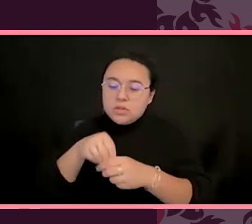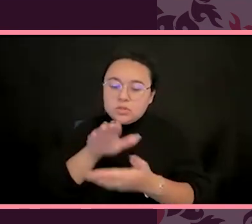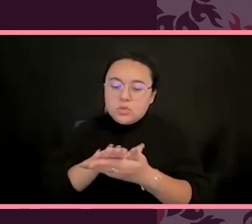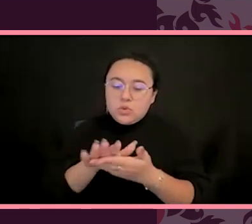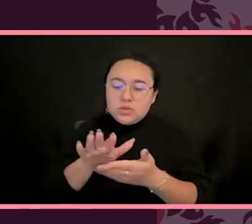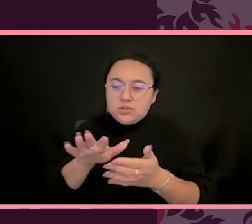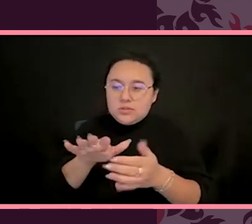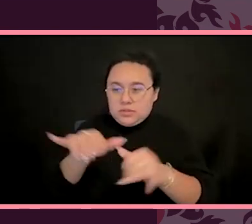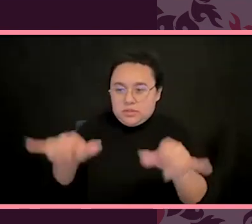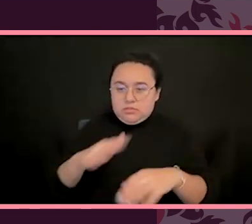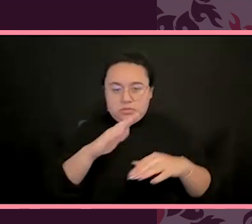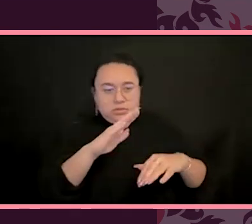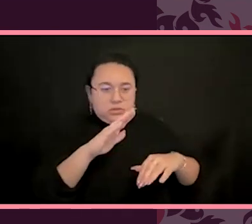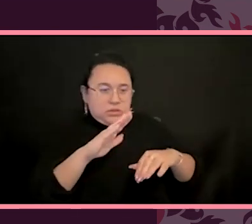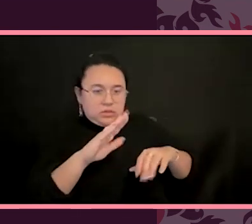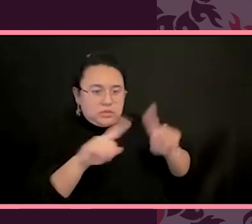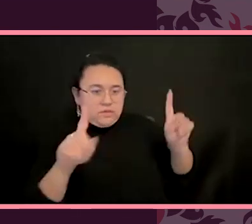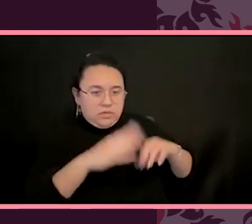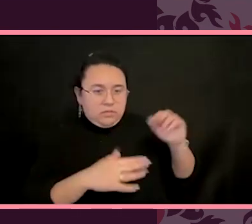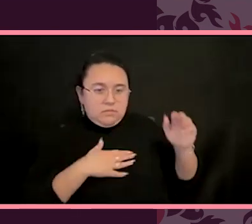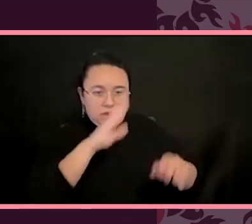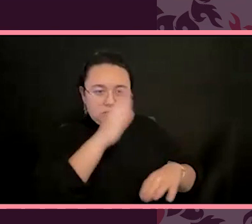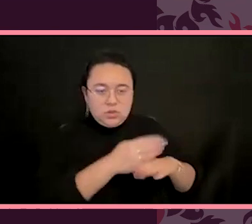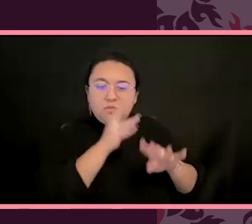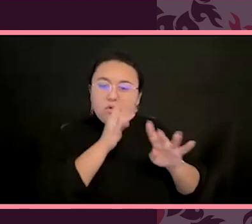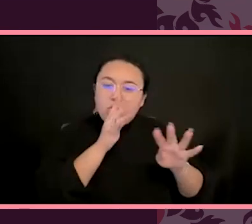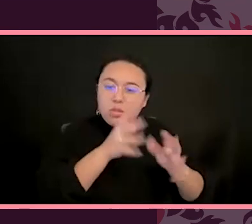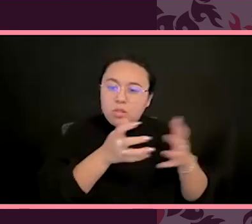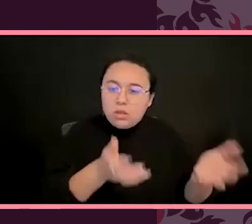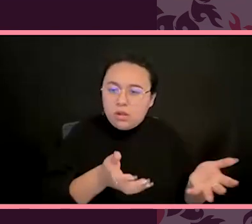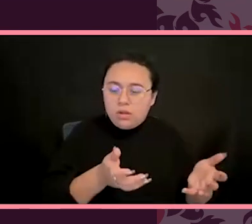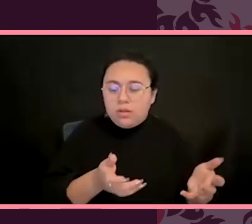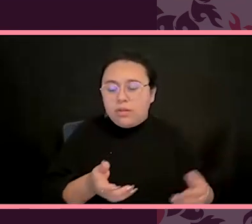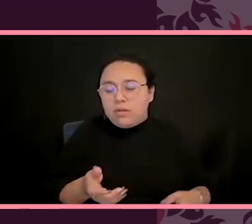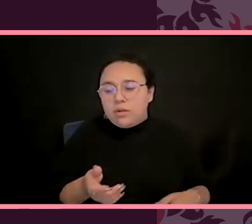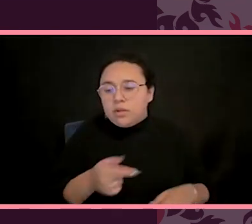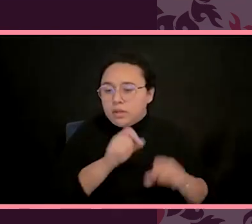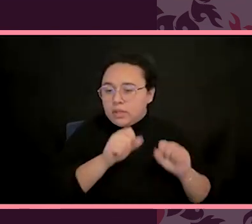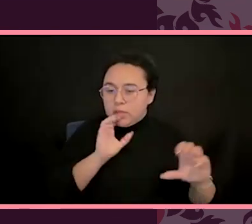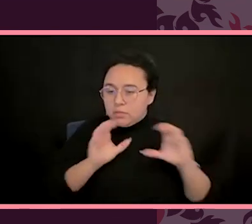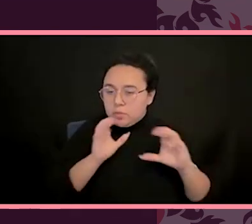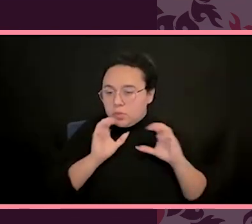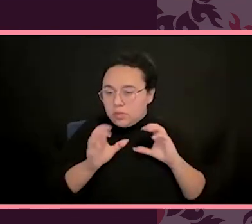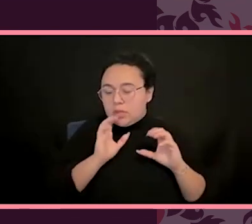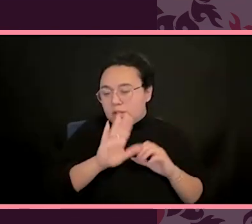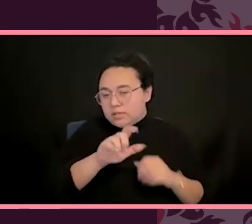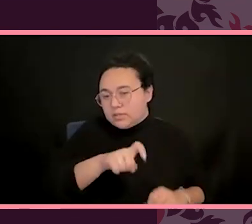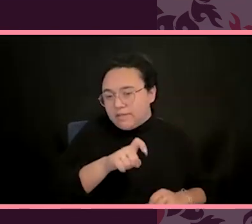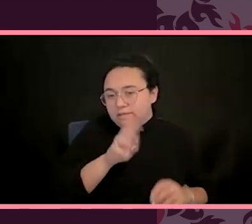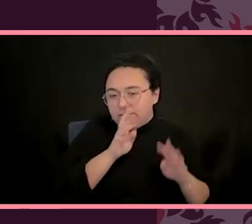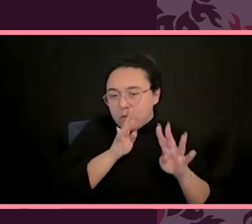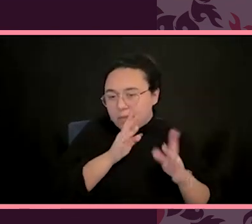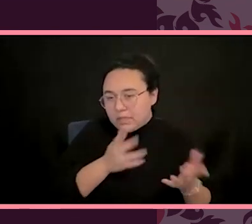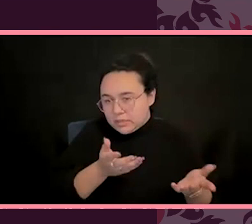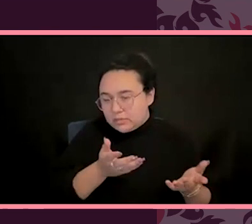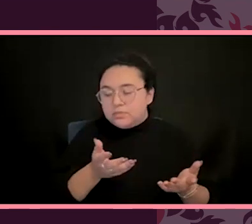different from my son, who is very verbal and able to communicate his needs verbally, right?